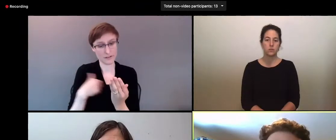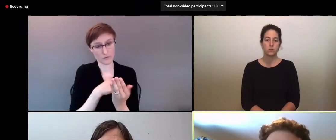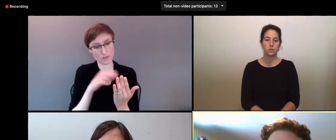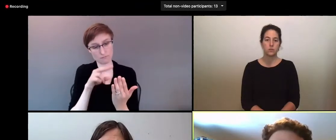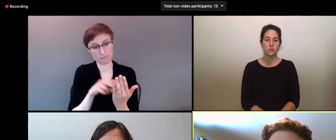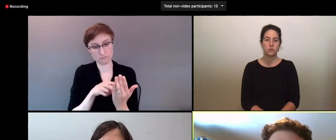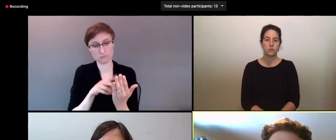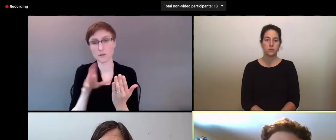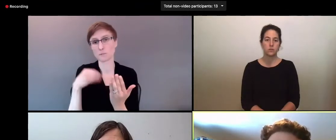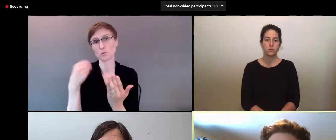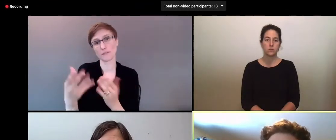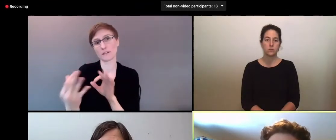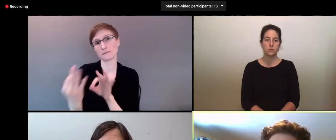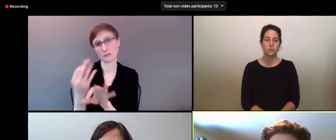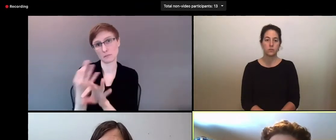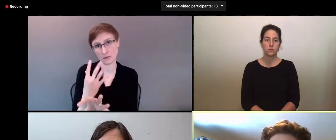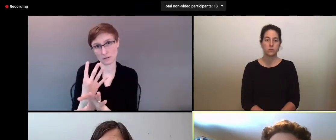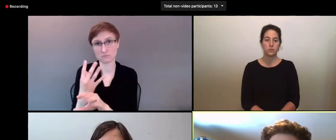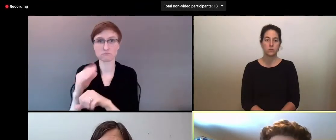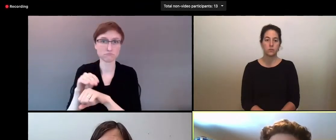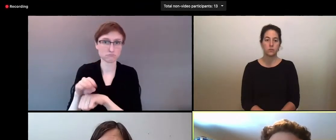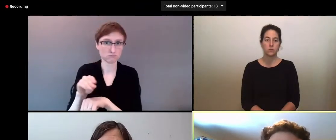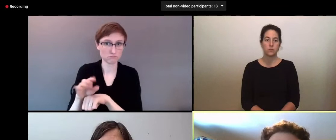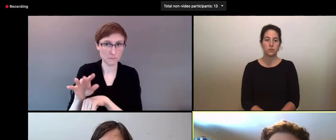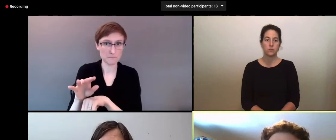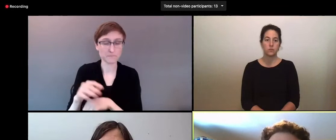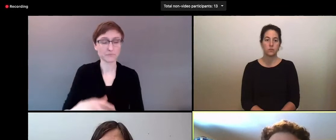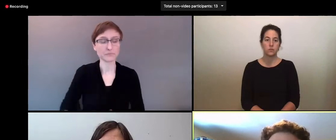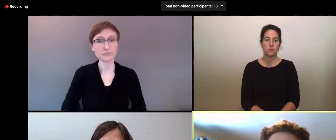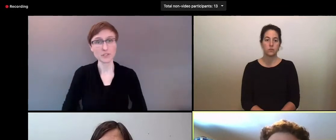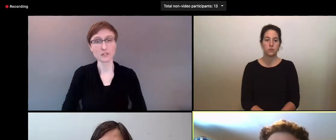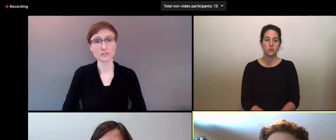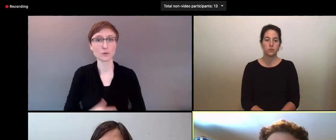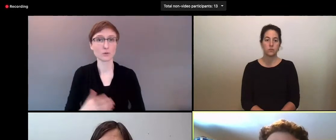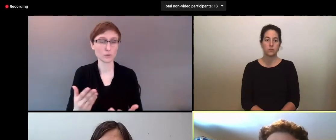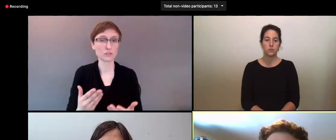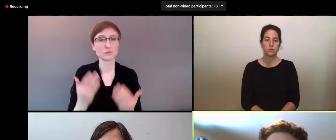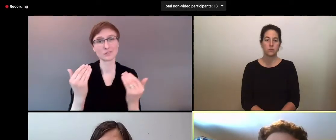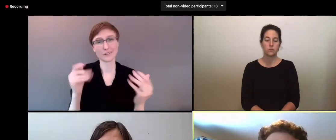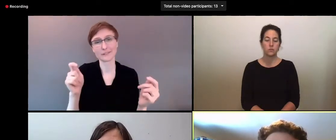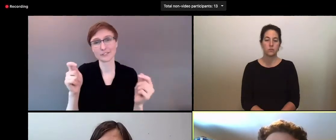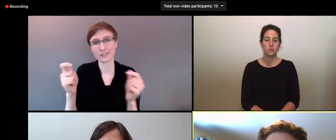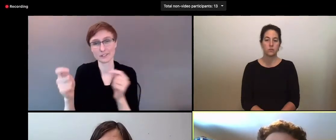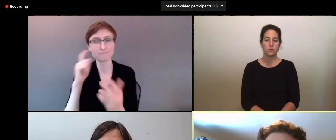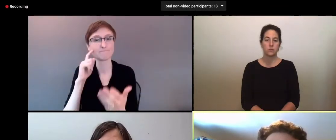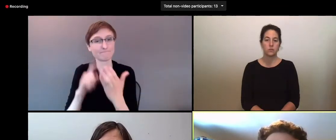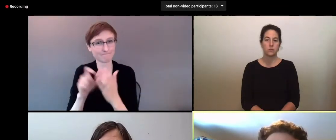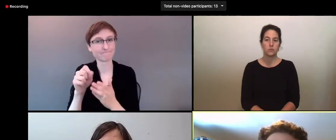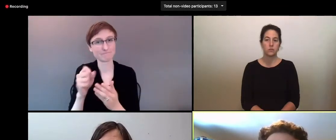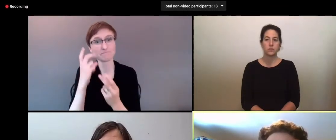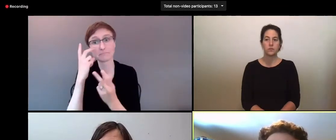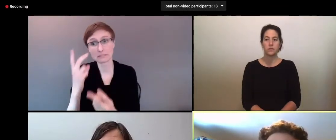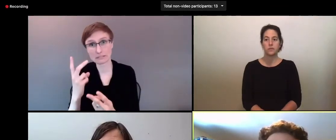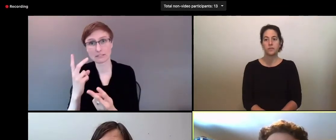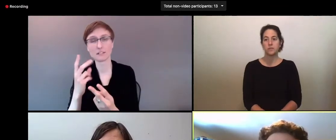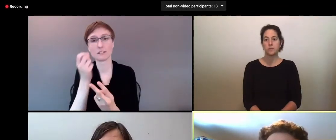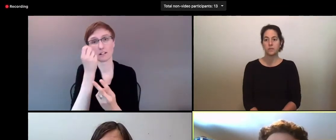itself and maintain distancing, but be able to purchase on site.